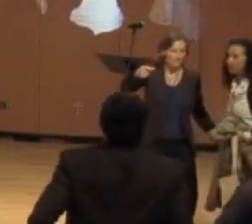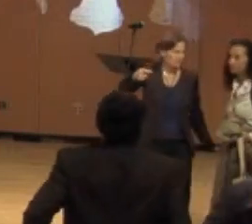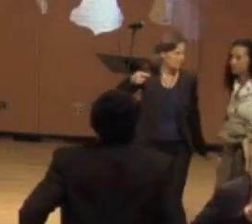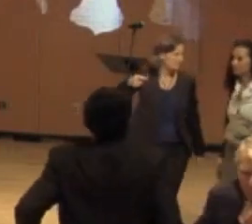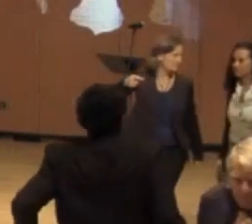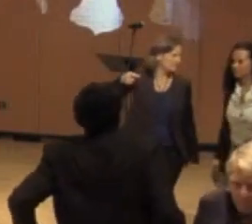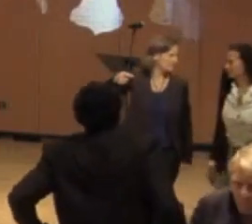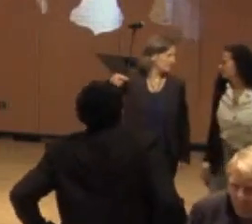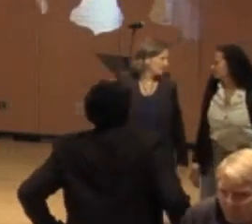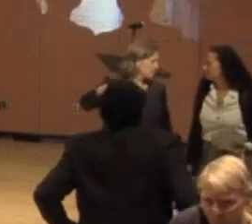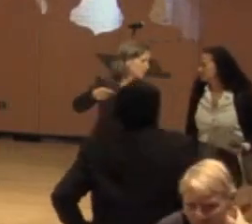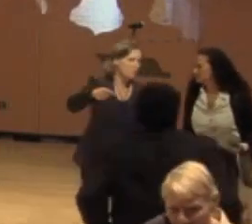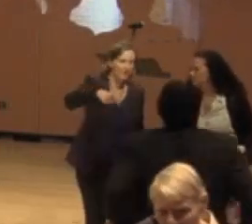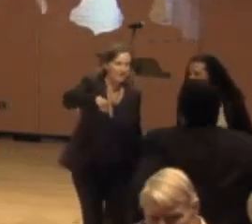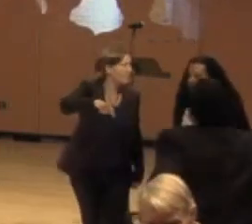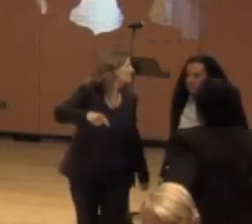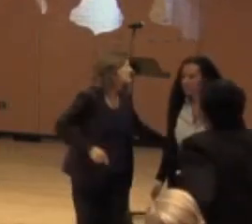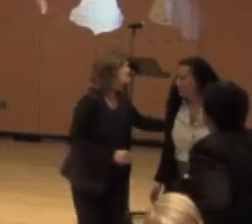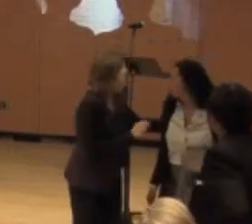e